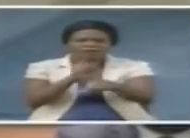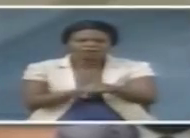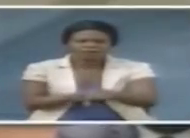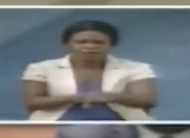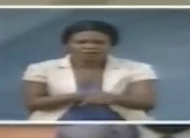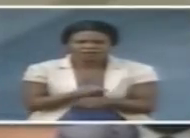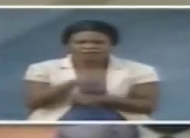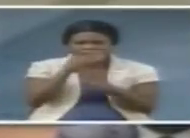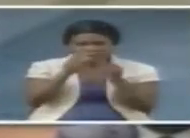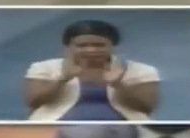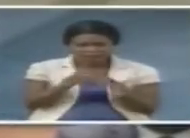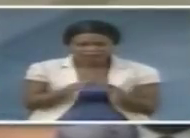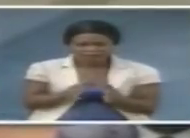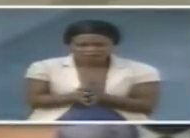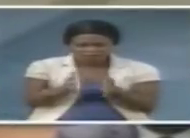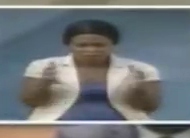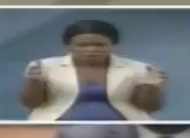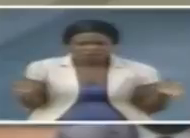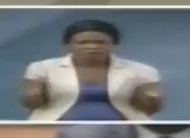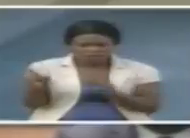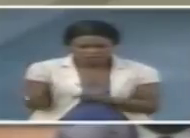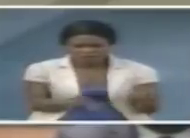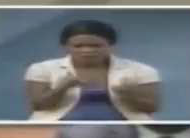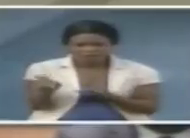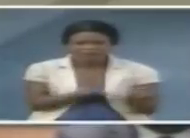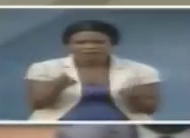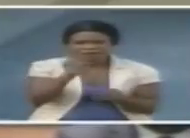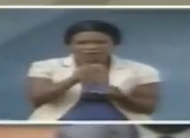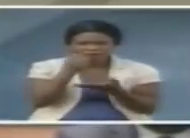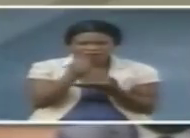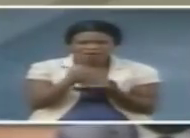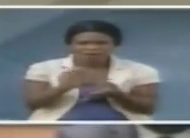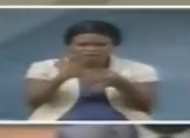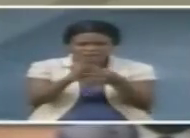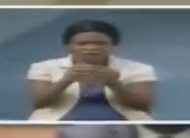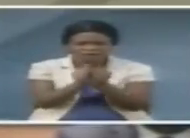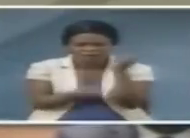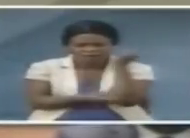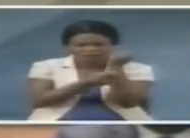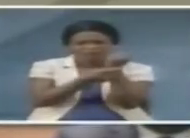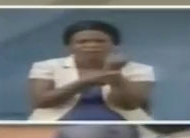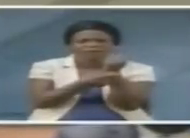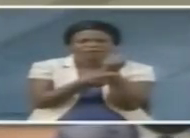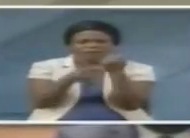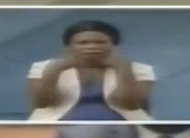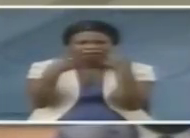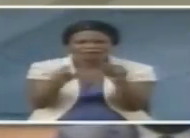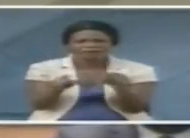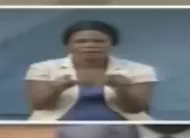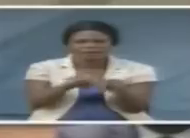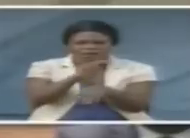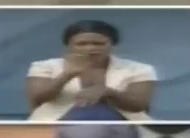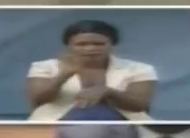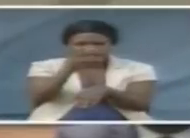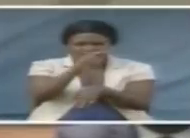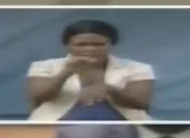the allowable time. Mr. Speaker, to enhance the performance orientation of the budget and align it to